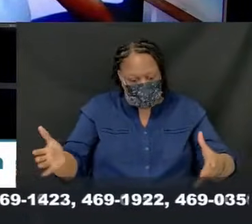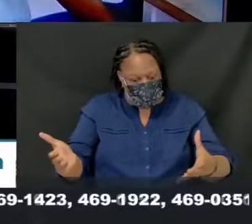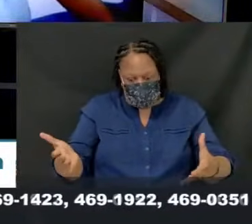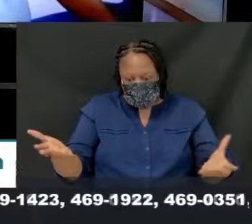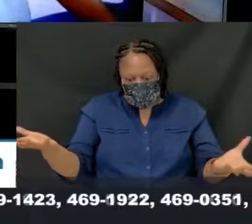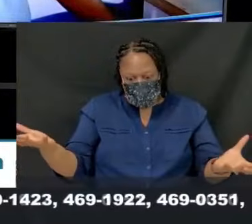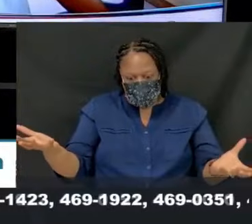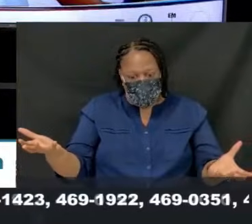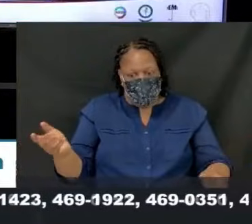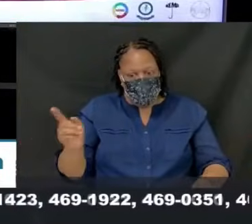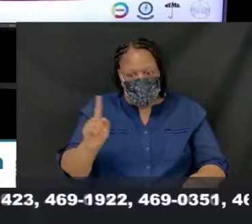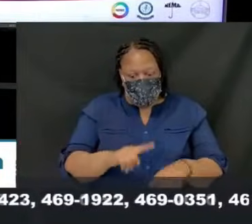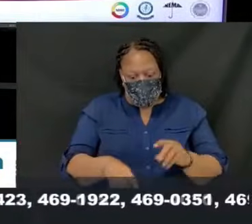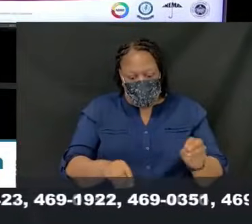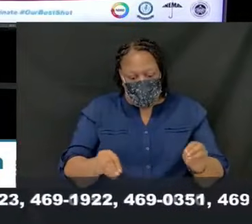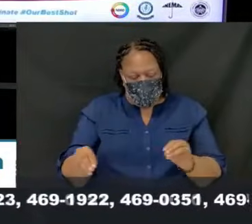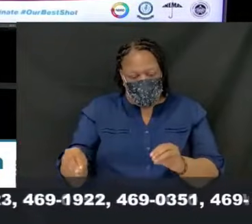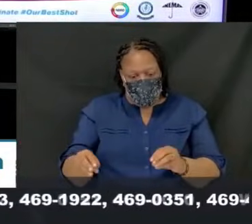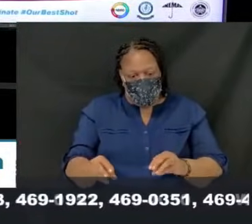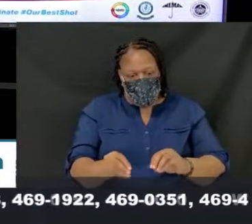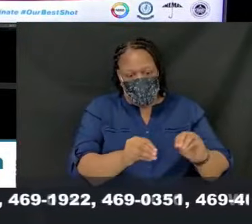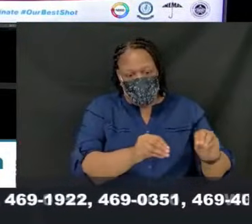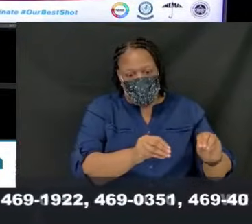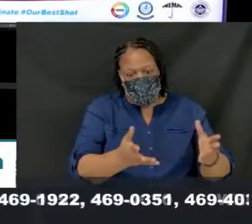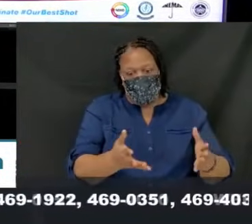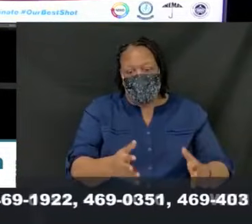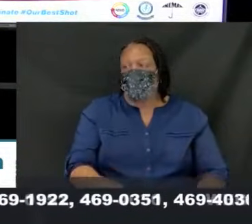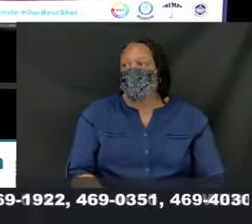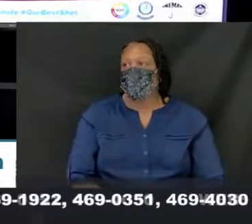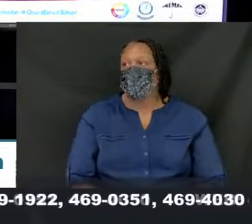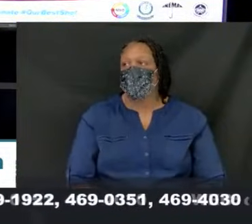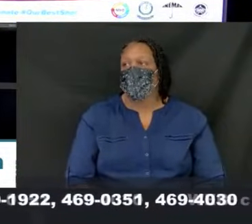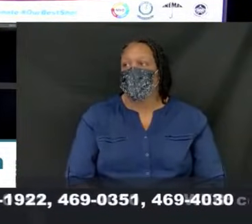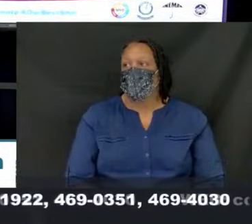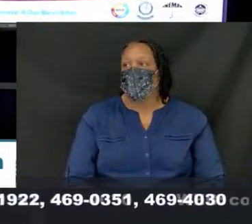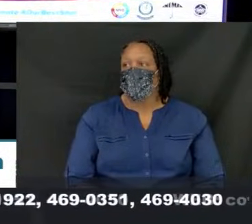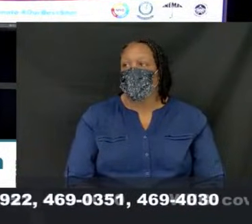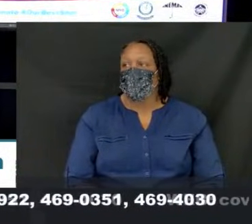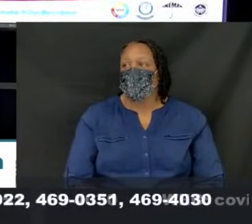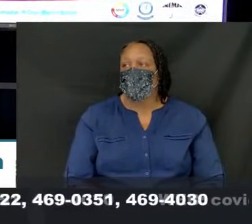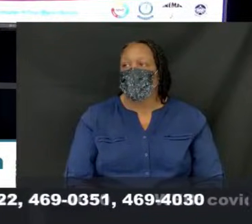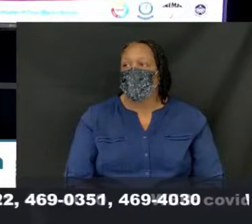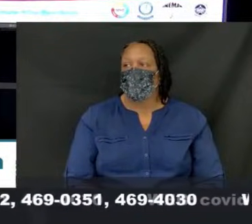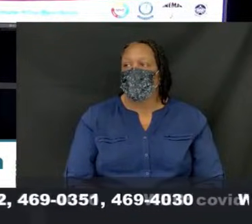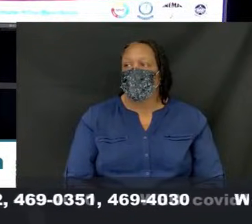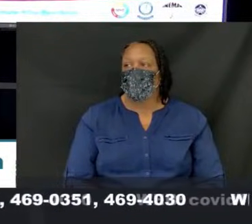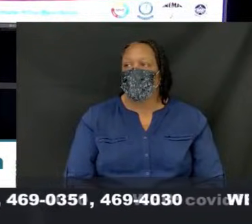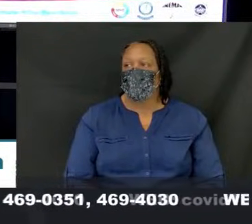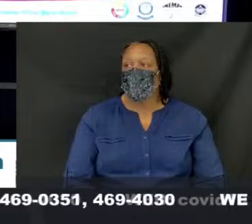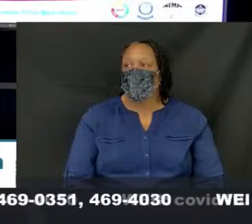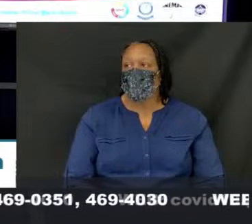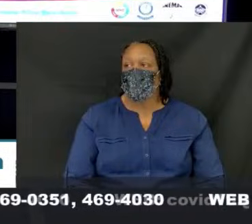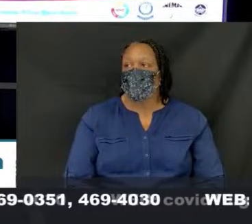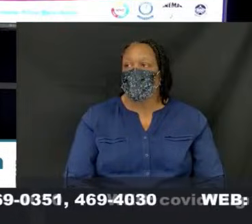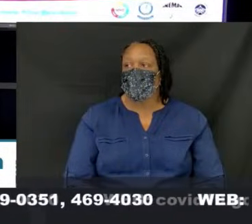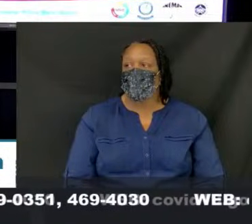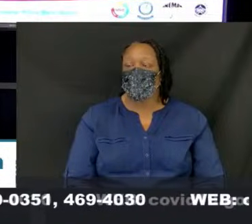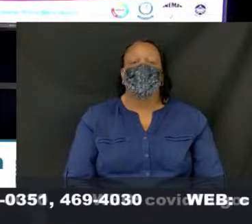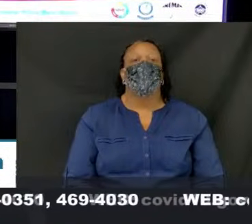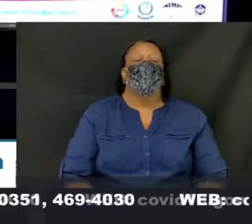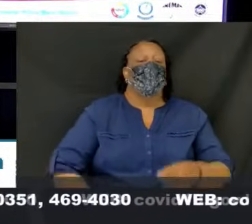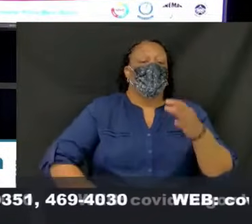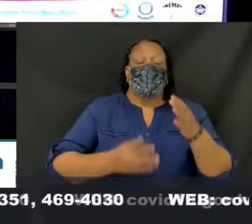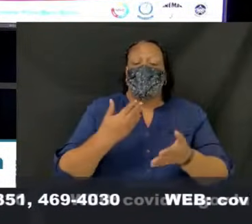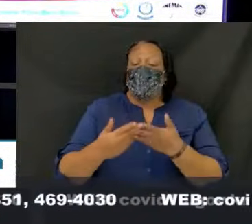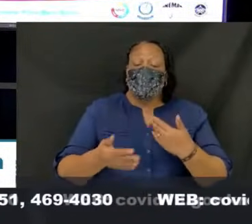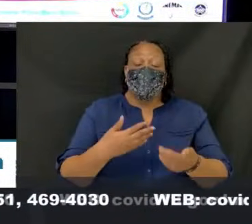viral particles to you. But whether it's a funeral, a wedding, a church service that you're attending, once you are doing